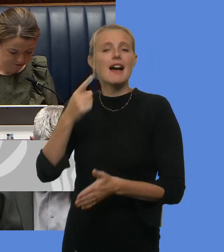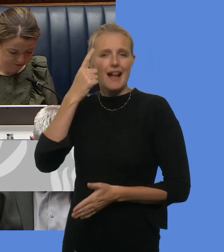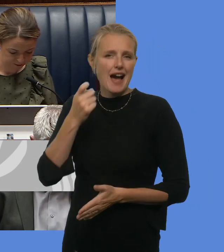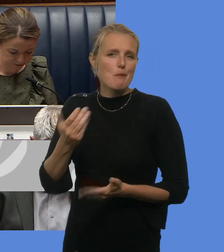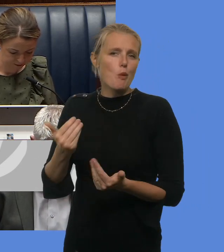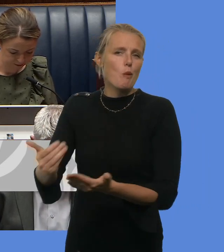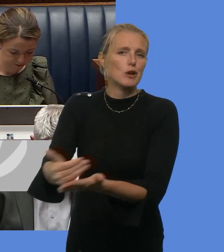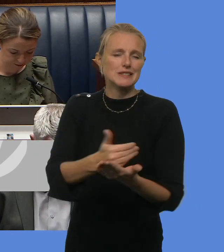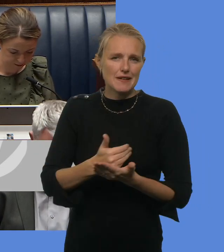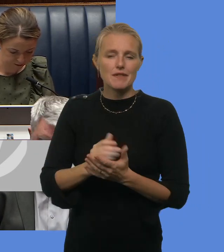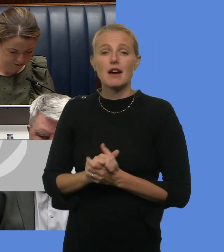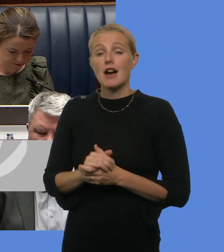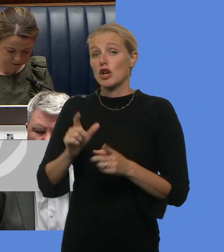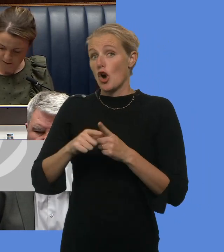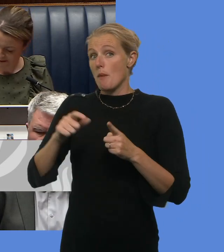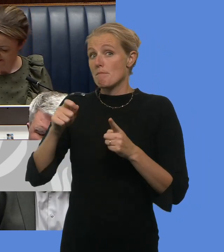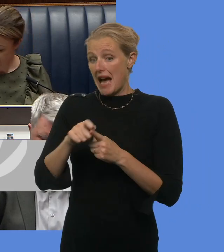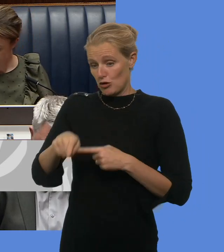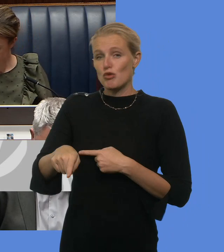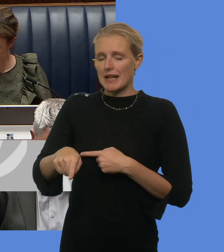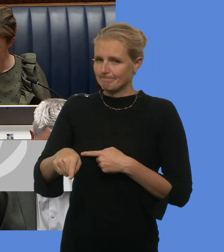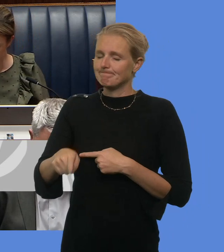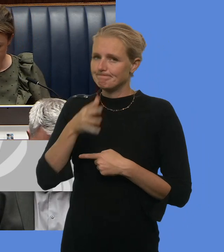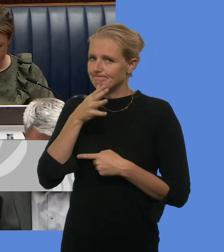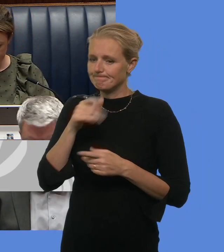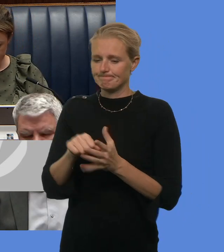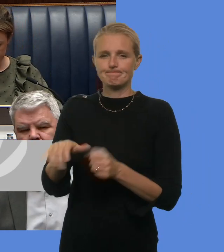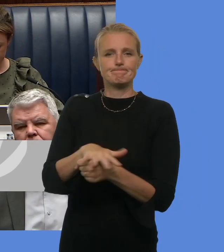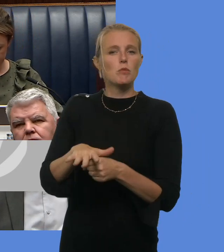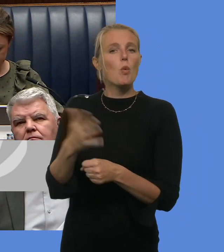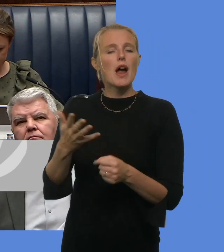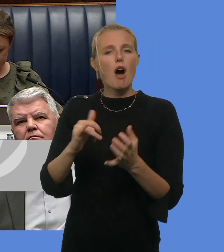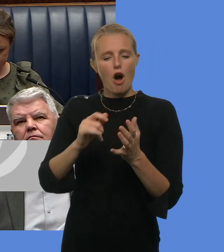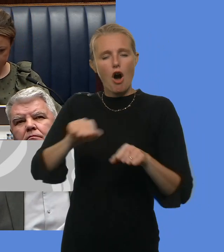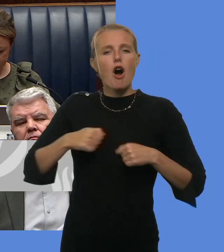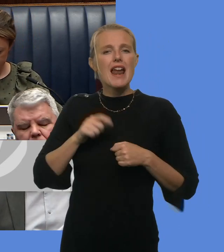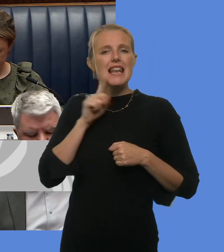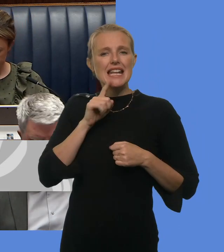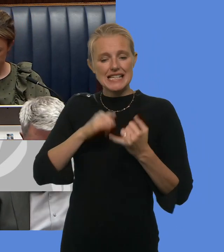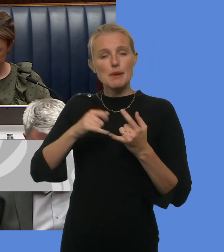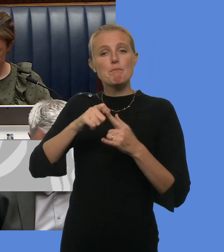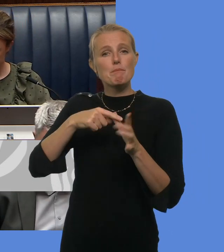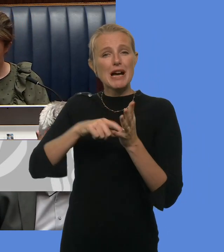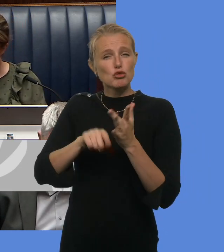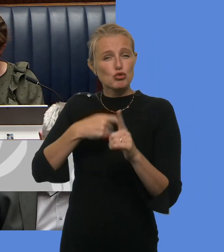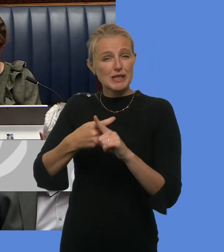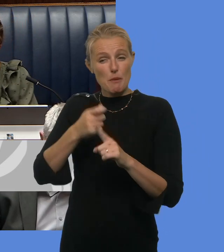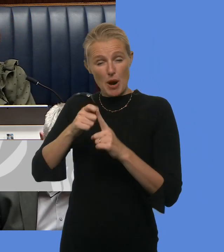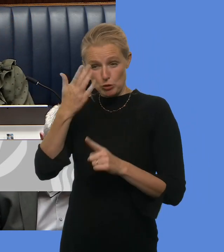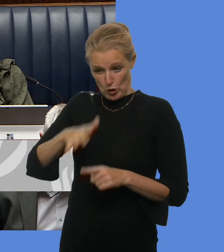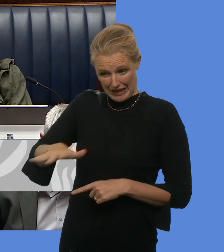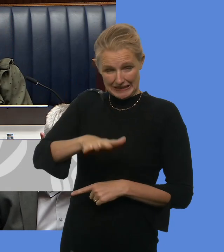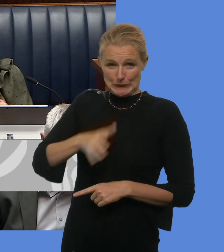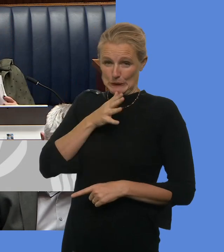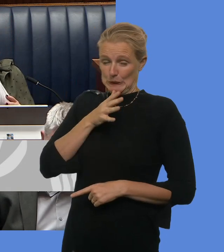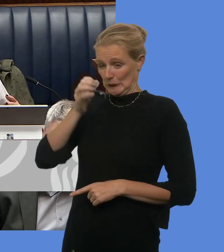issues at Edward Street, Down Patrick, and in particular in the immediate vicinity of Our Ladies and St Patrick's Primary School. My department has taken